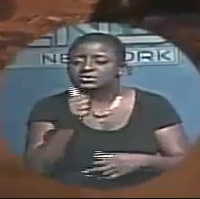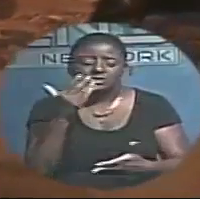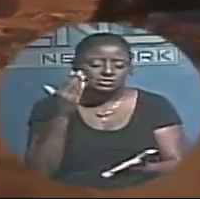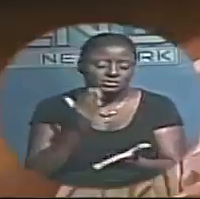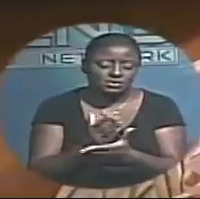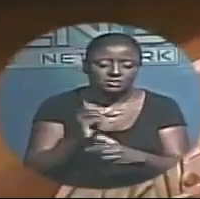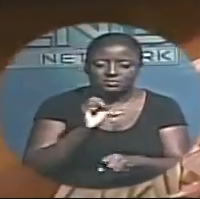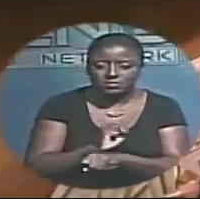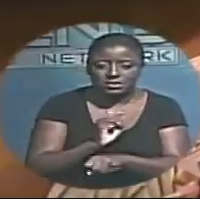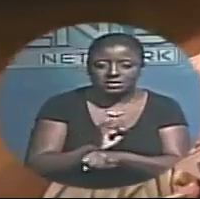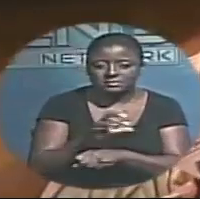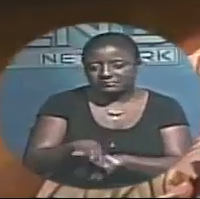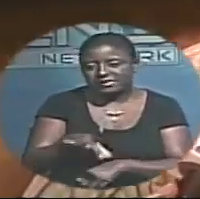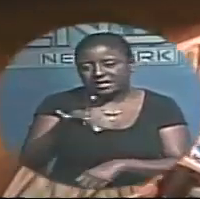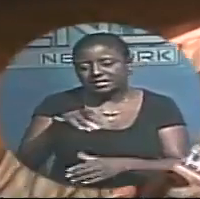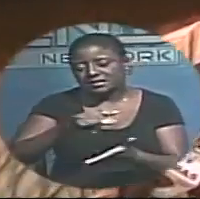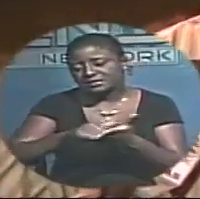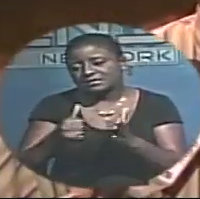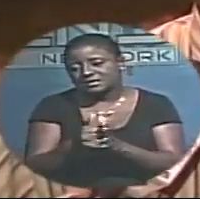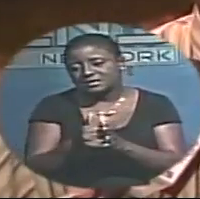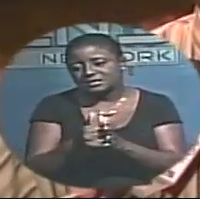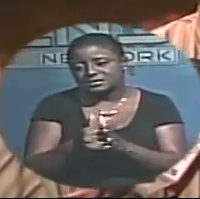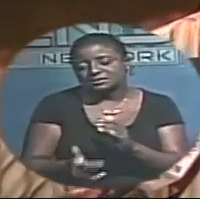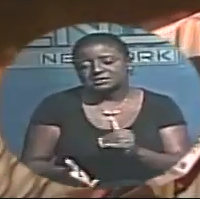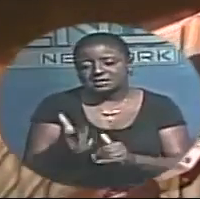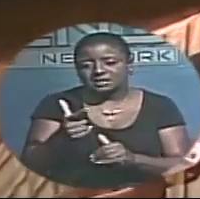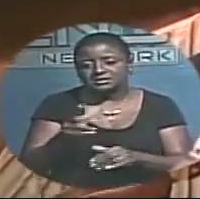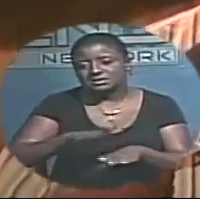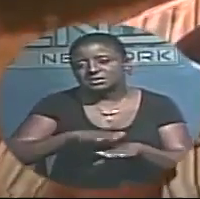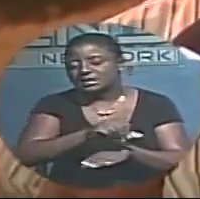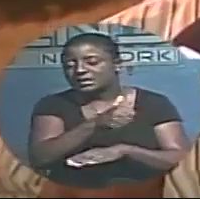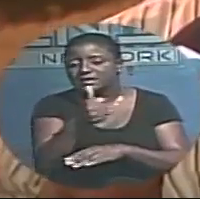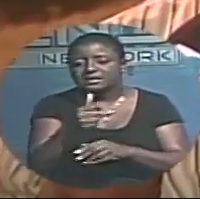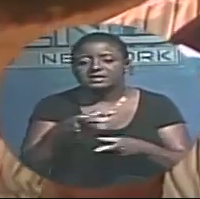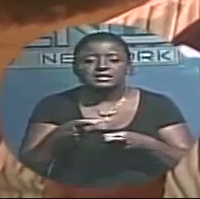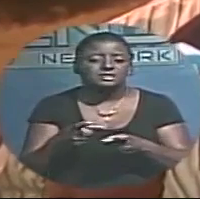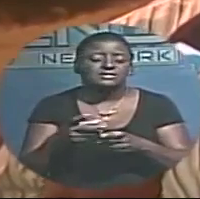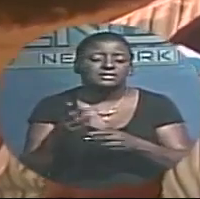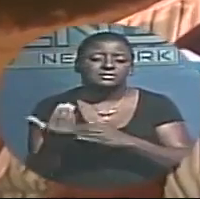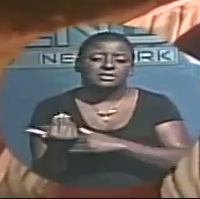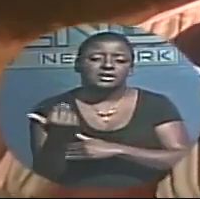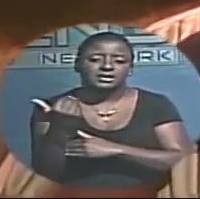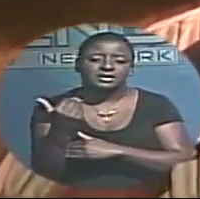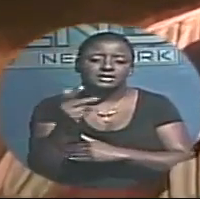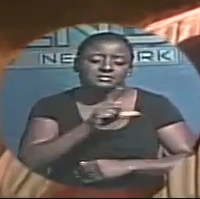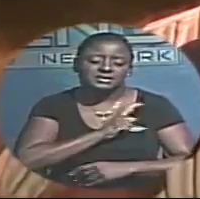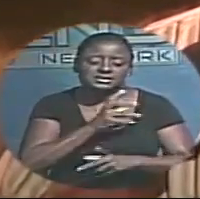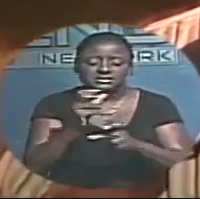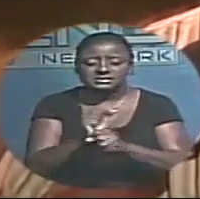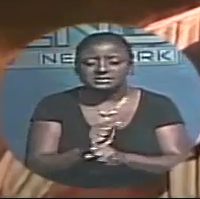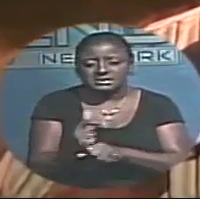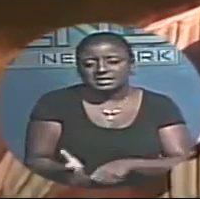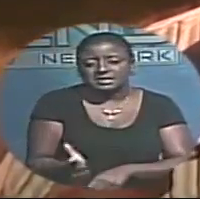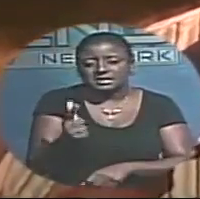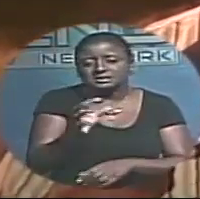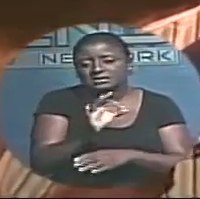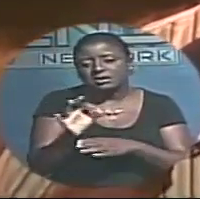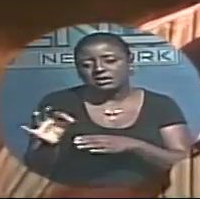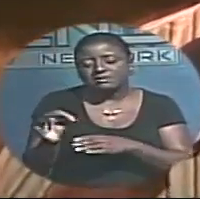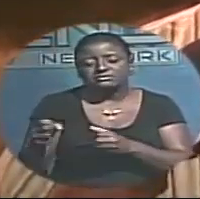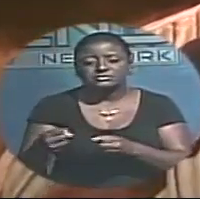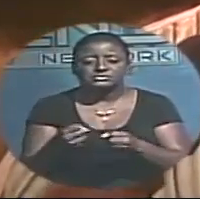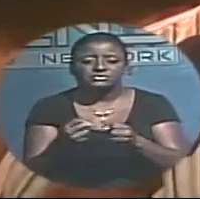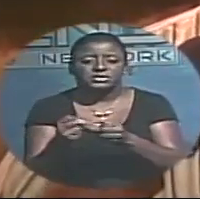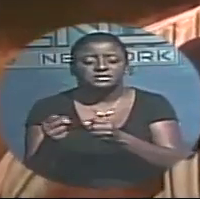are. On any given morning, officers take any amount of firearms off the street. And